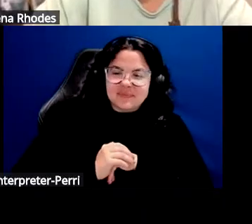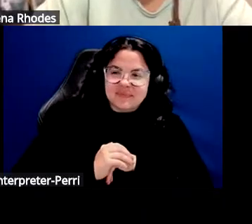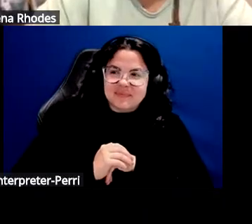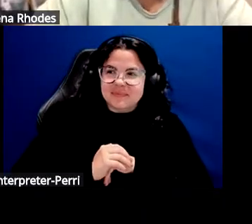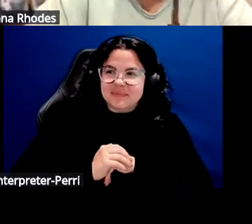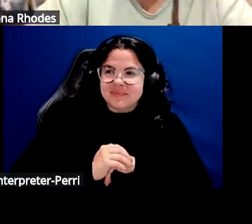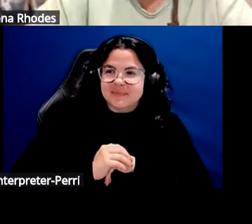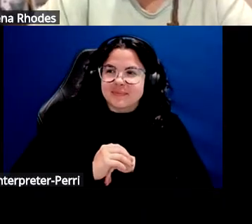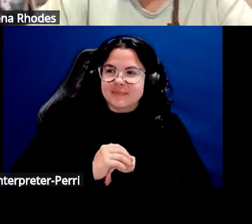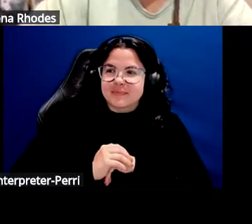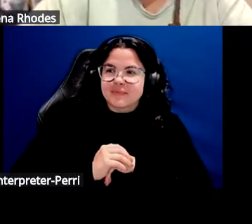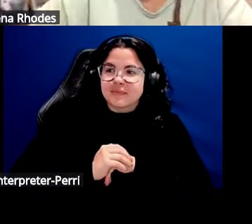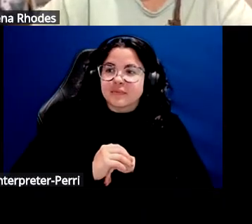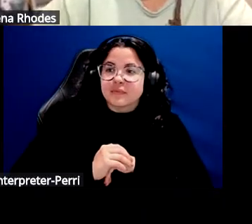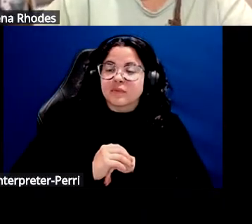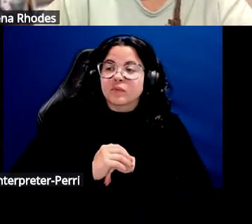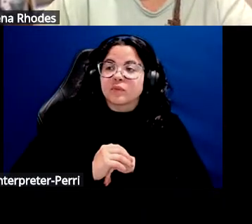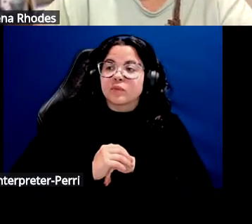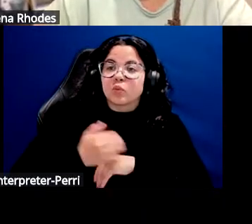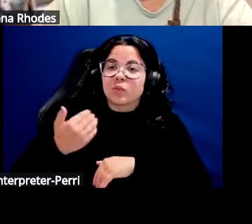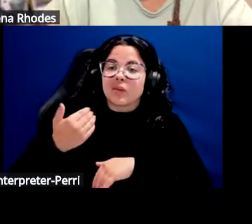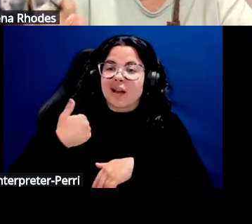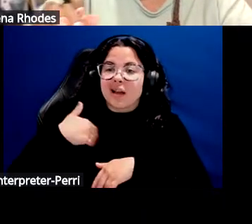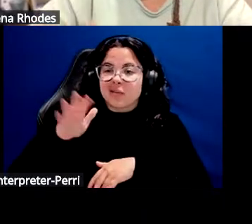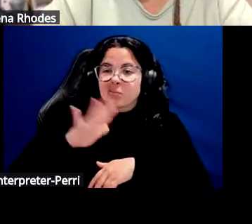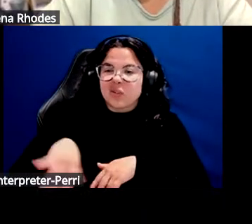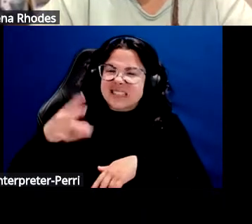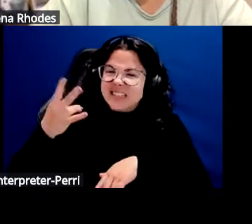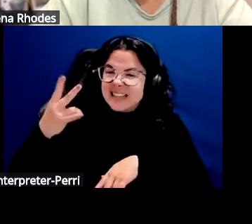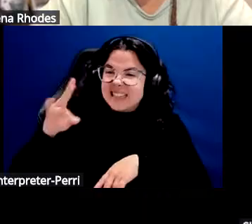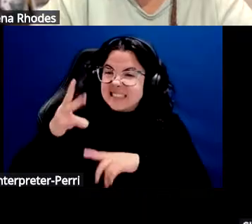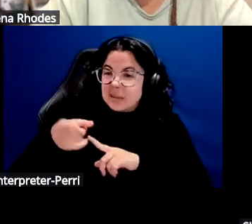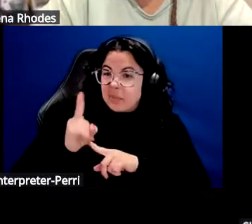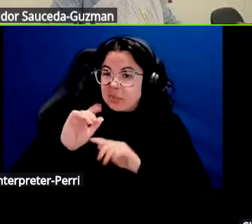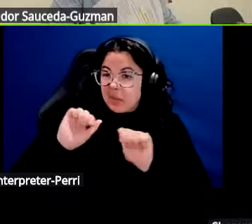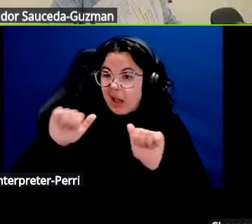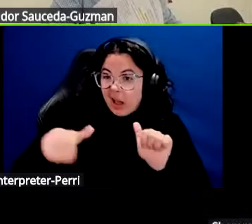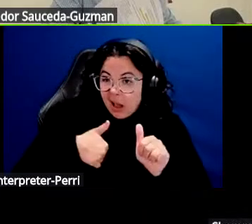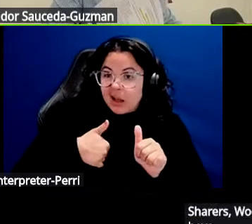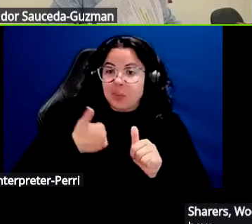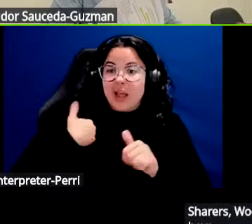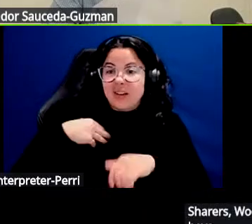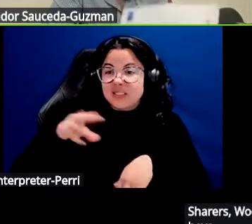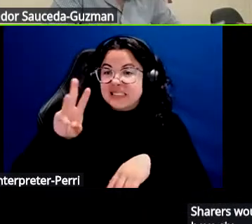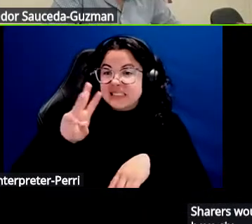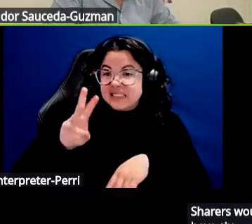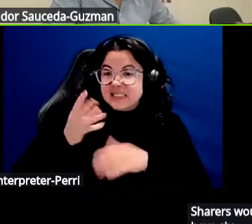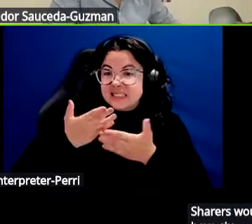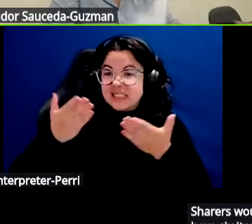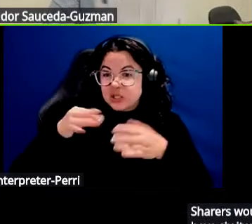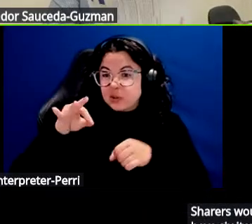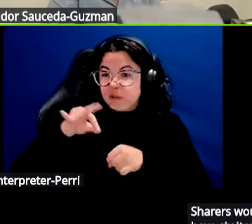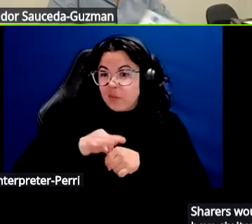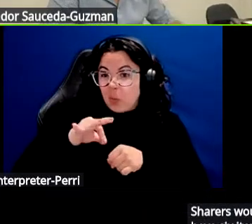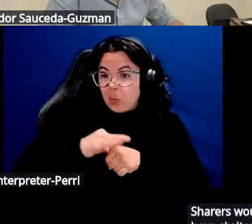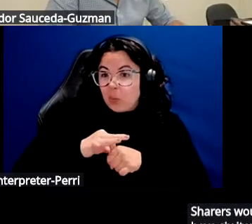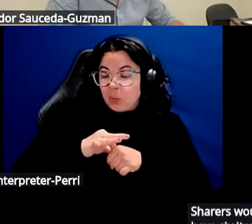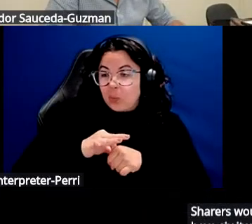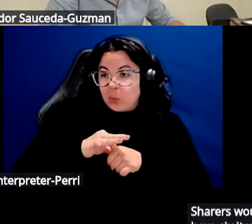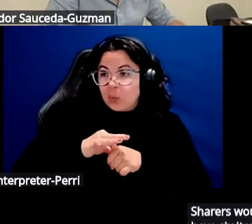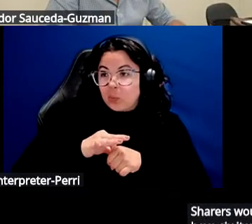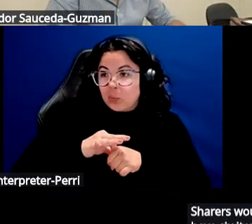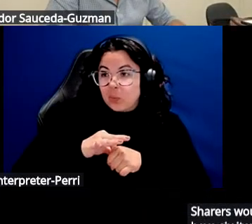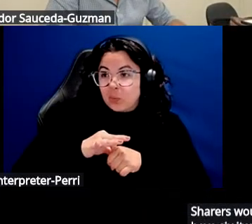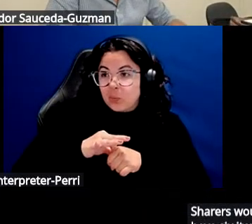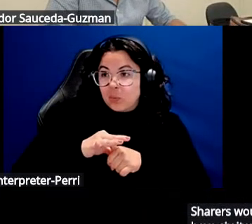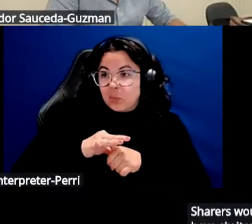Chair, so I would note that we are about 18 minutes behind on the agenda and we have 6 items for vote. So just